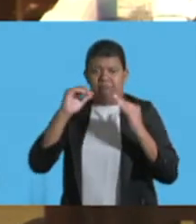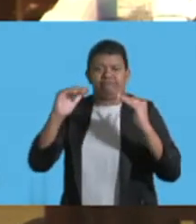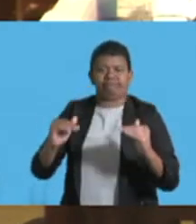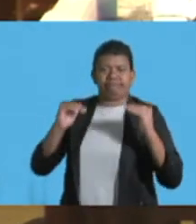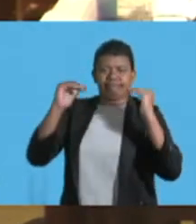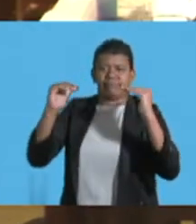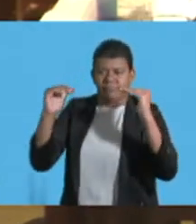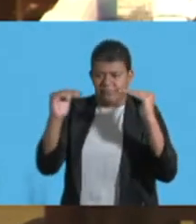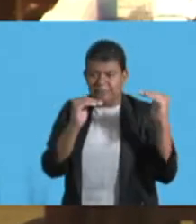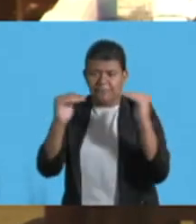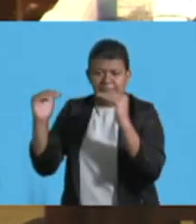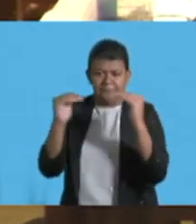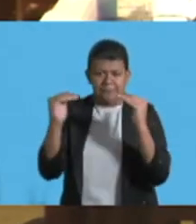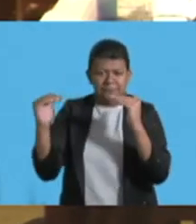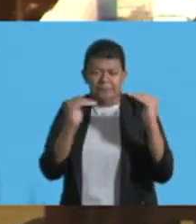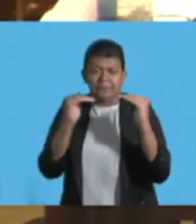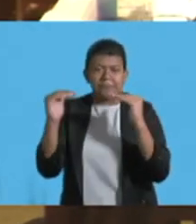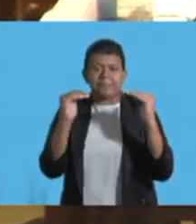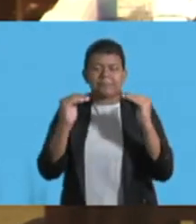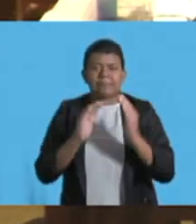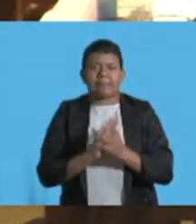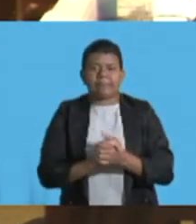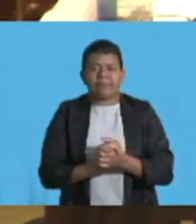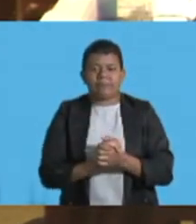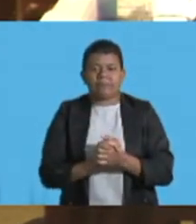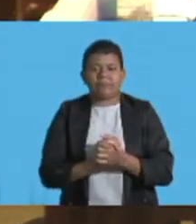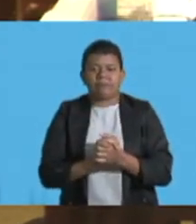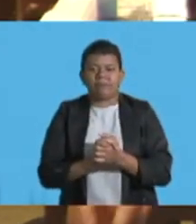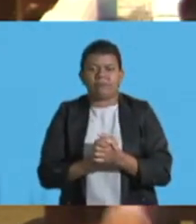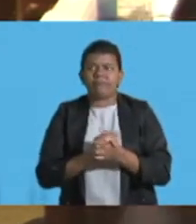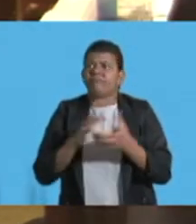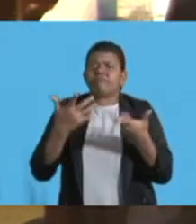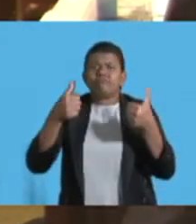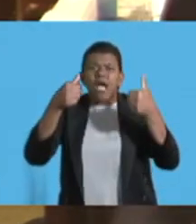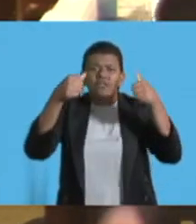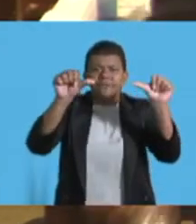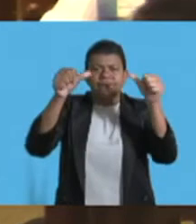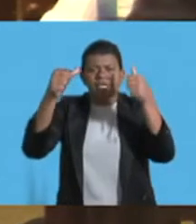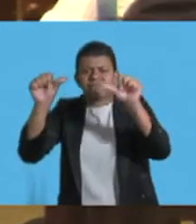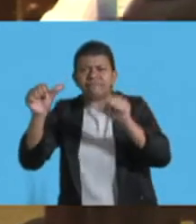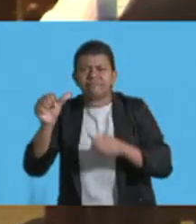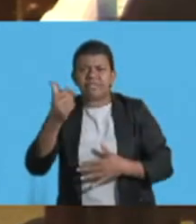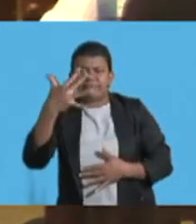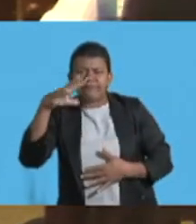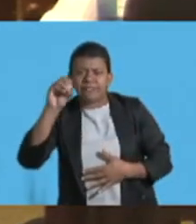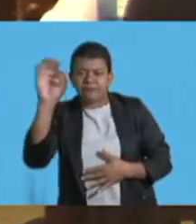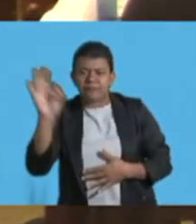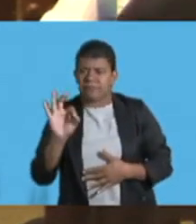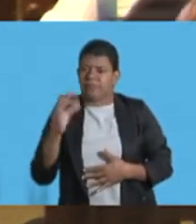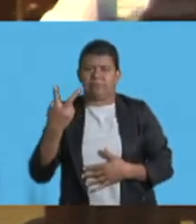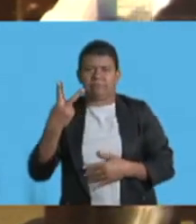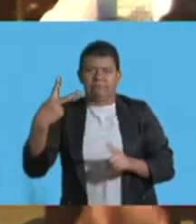decarbonization target of achieving at least 50% by 2050.